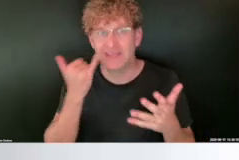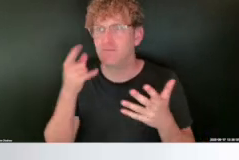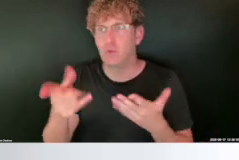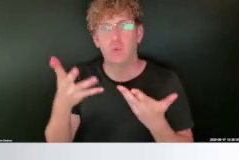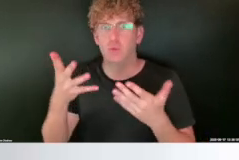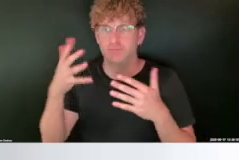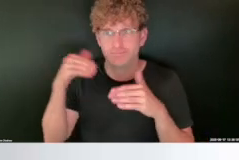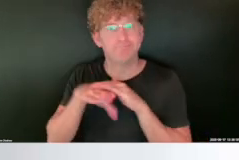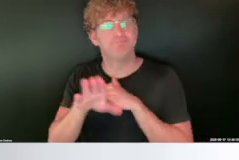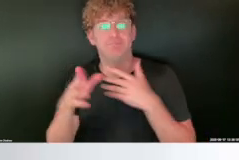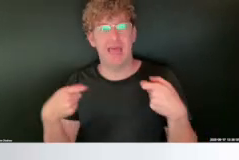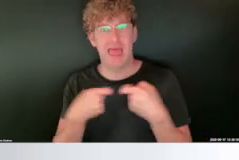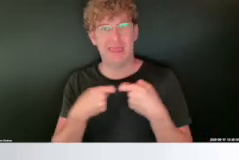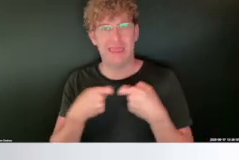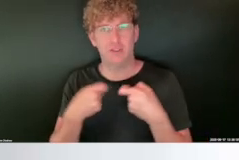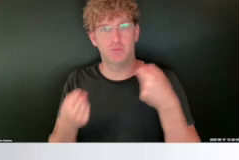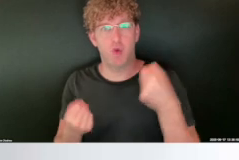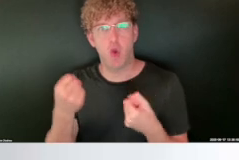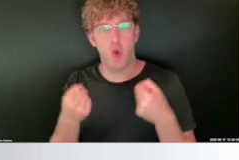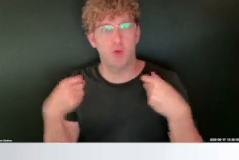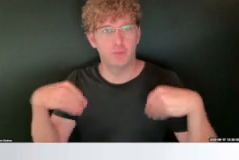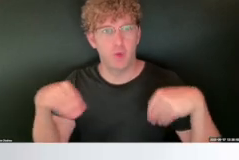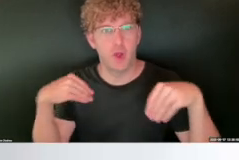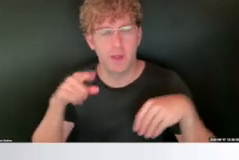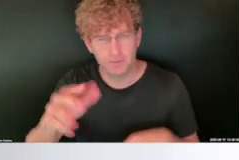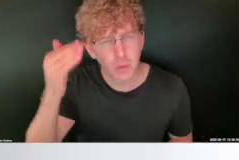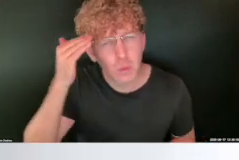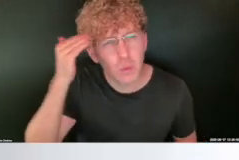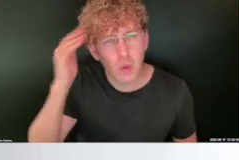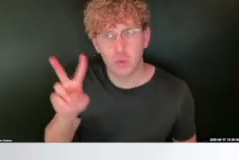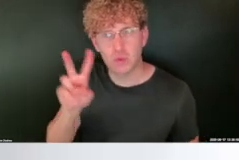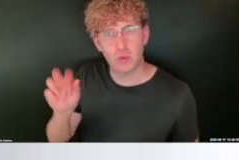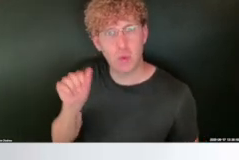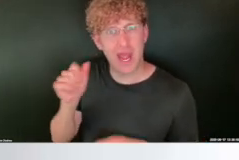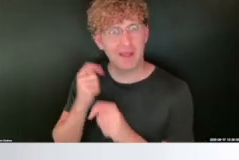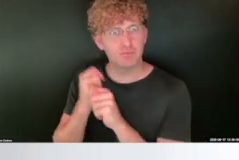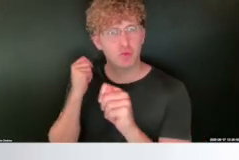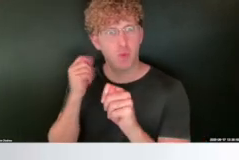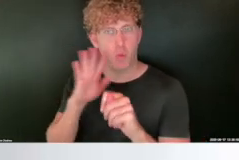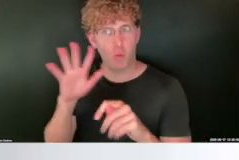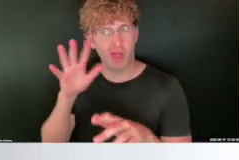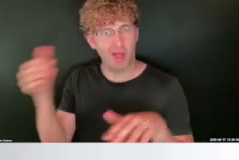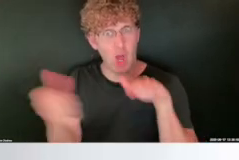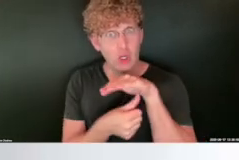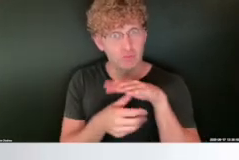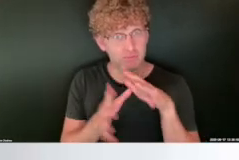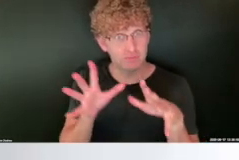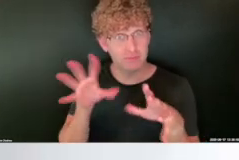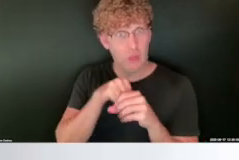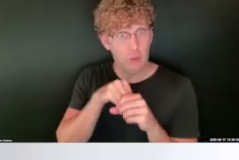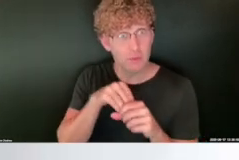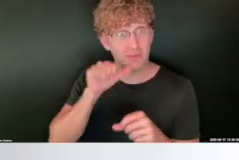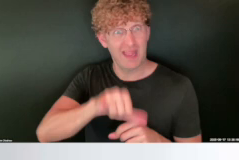marketplace. Do you know if those 2A trucks will be covered under any of these programs this